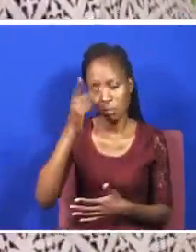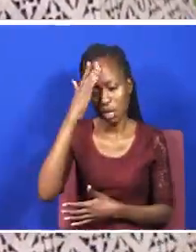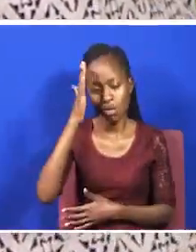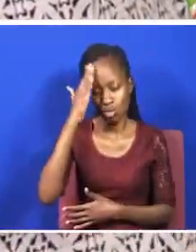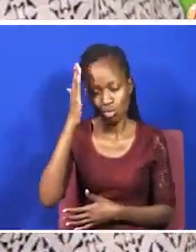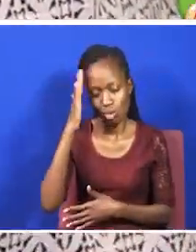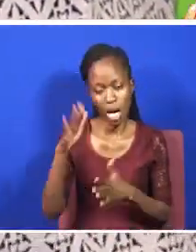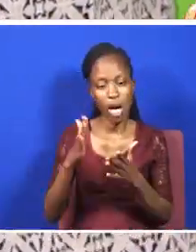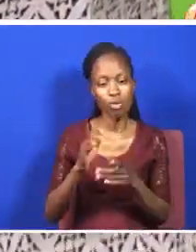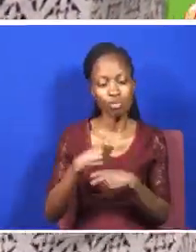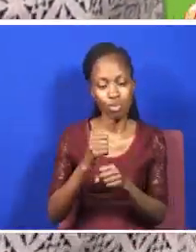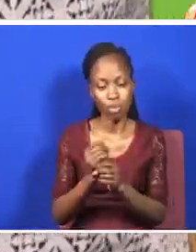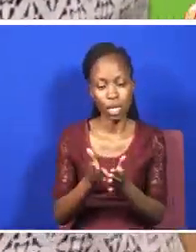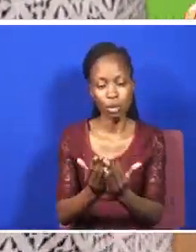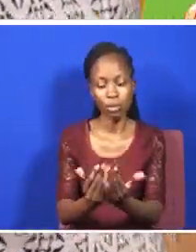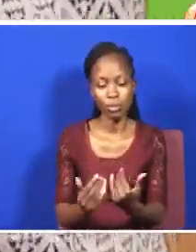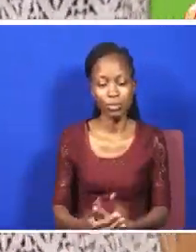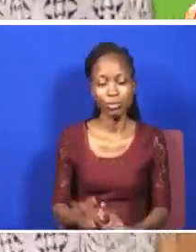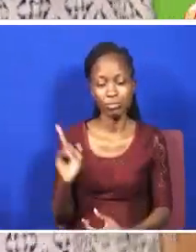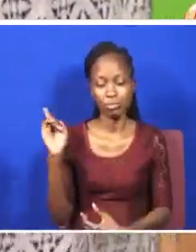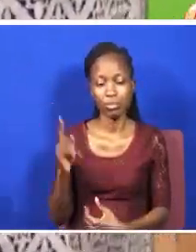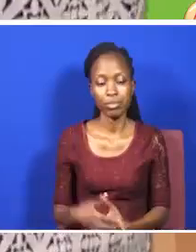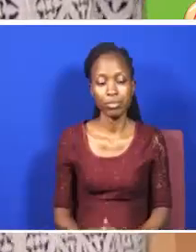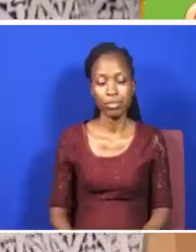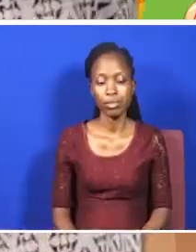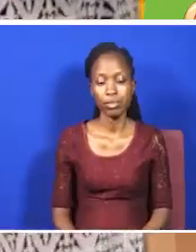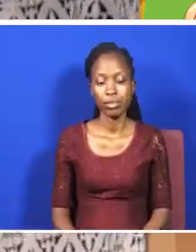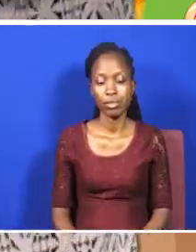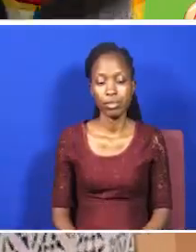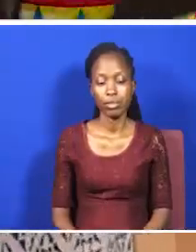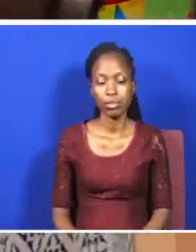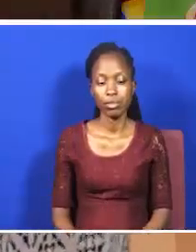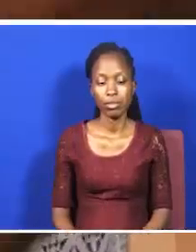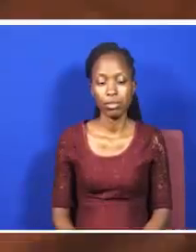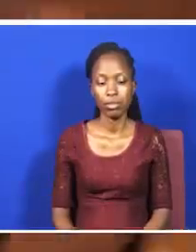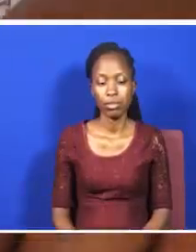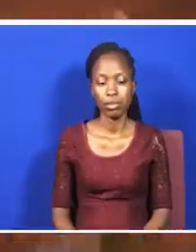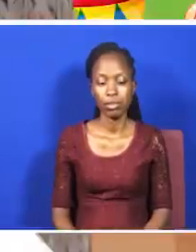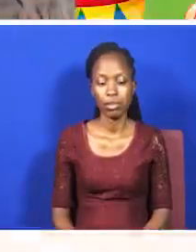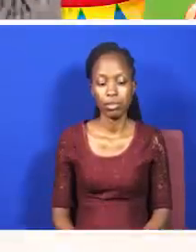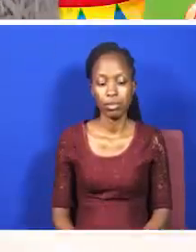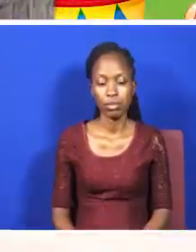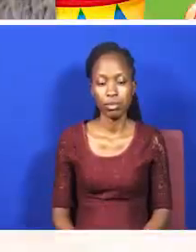I'm sure some of your parents did this when they were growing up, so they will help you